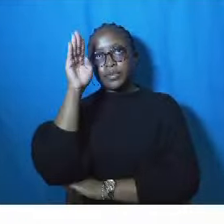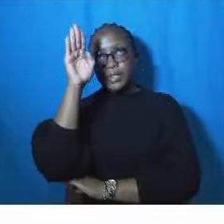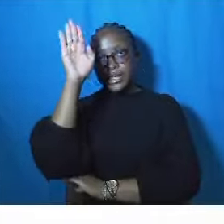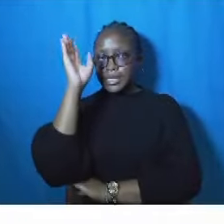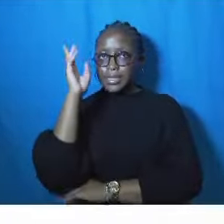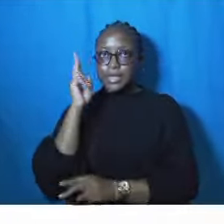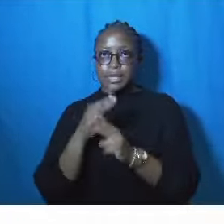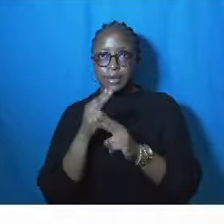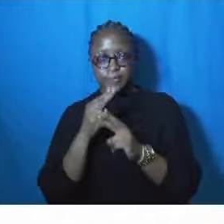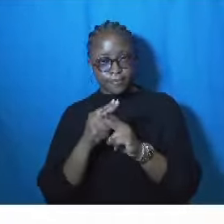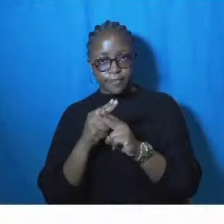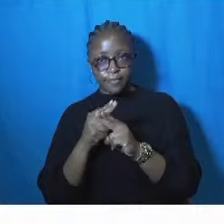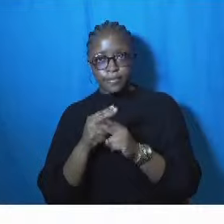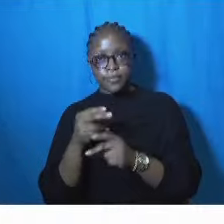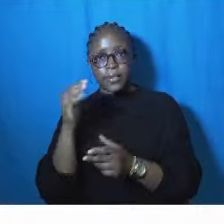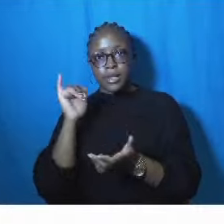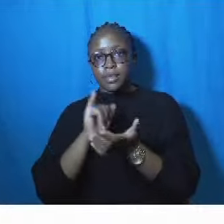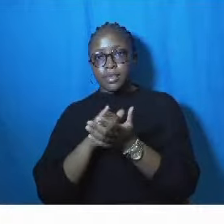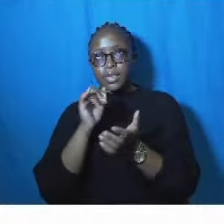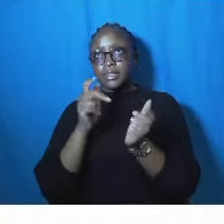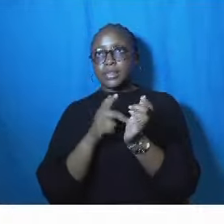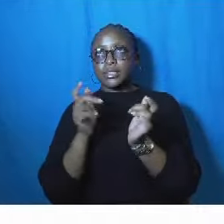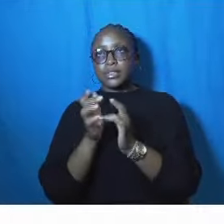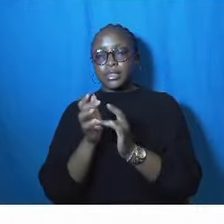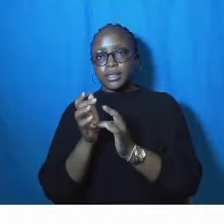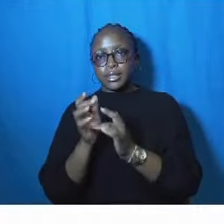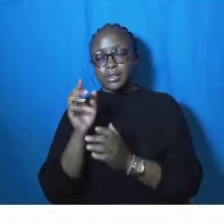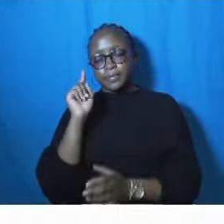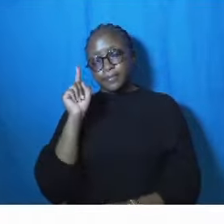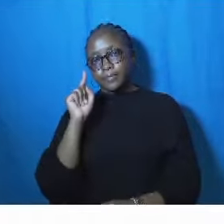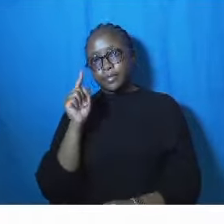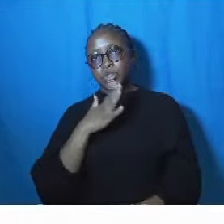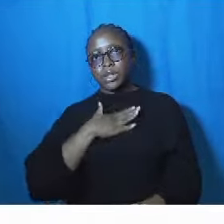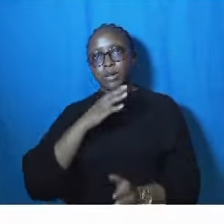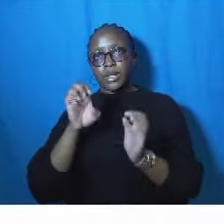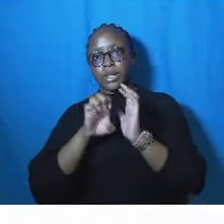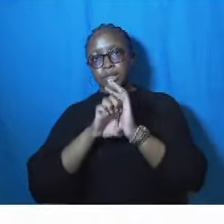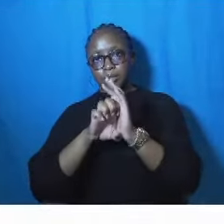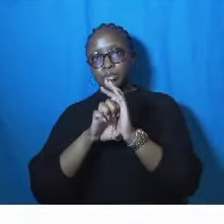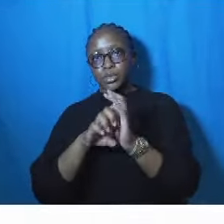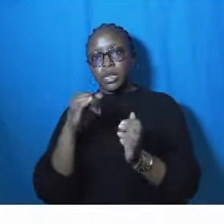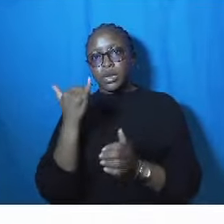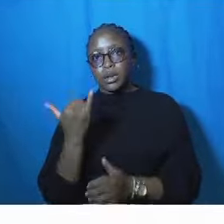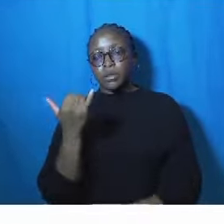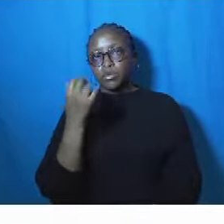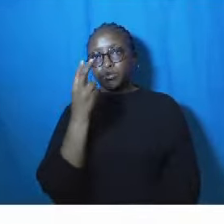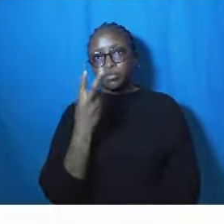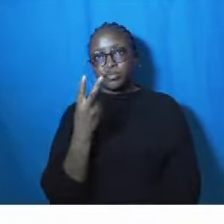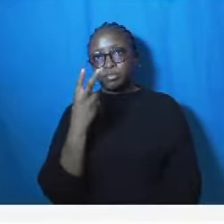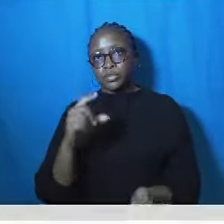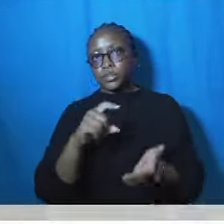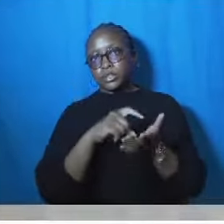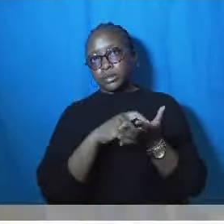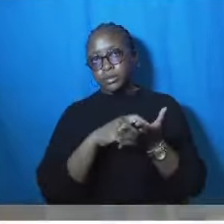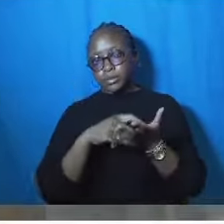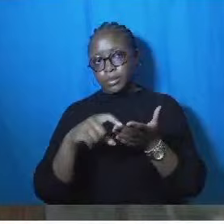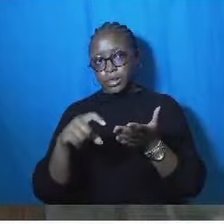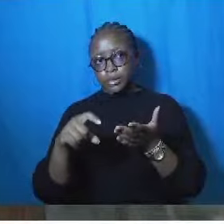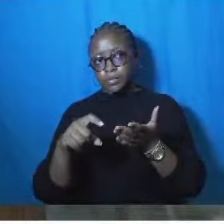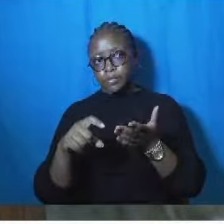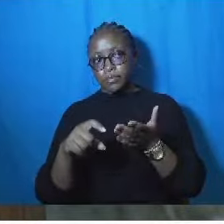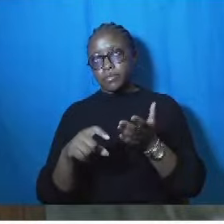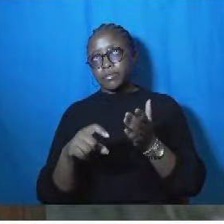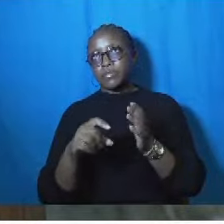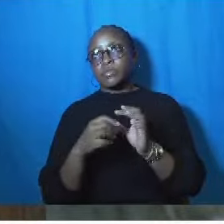That is Jesus, our example to unity. Let us step into the second part, our unity enabler.